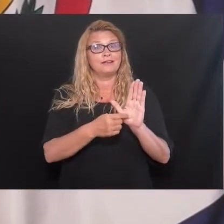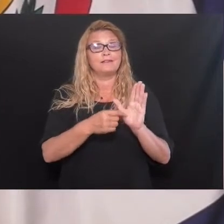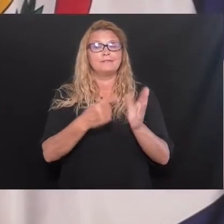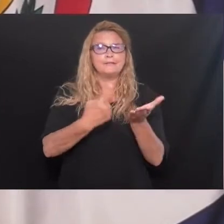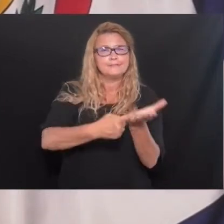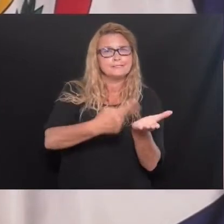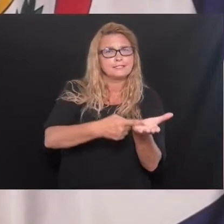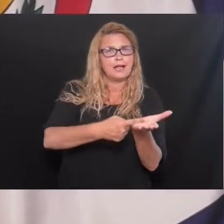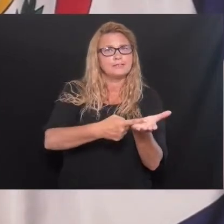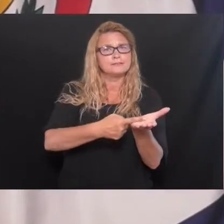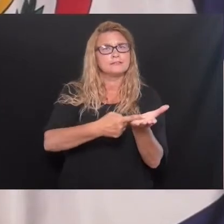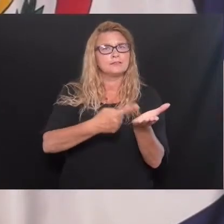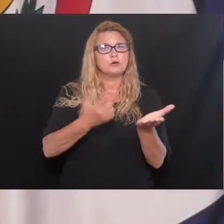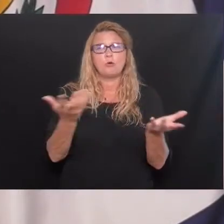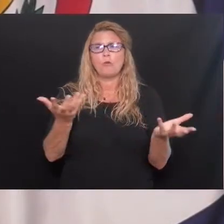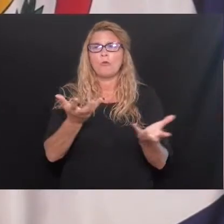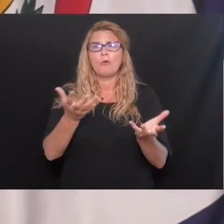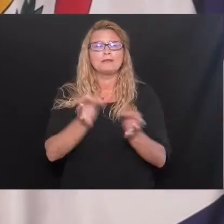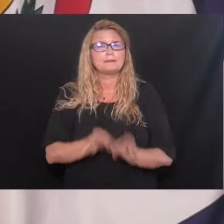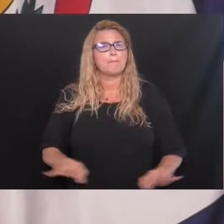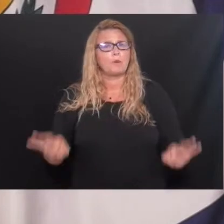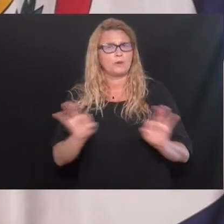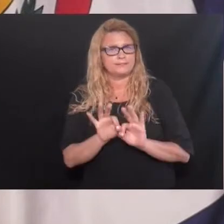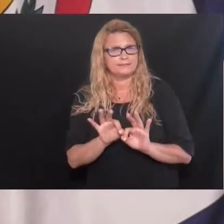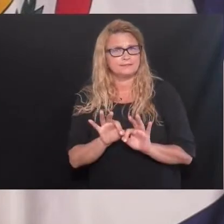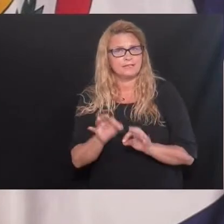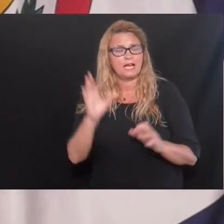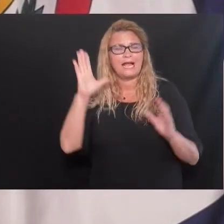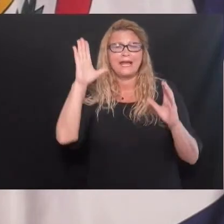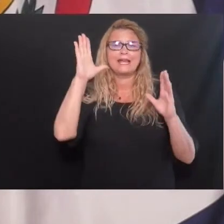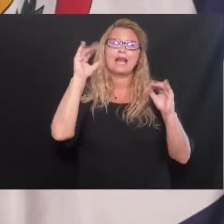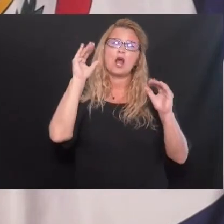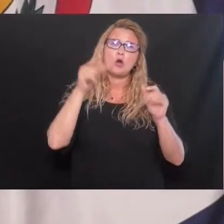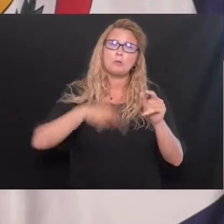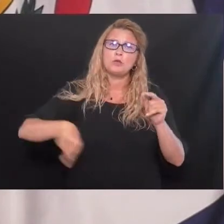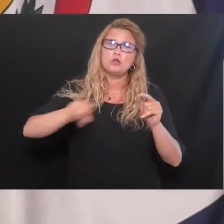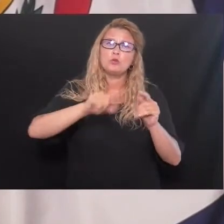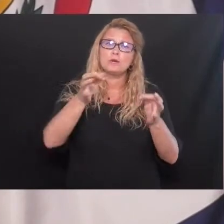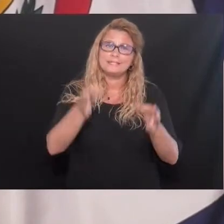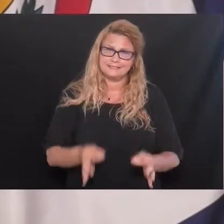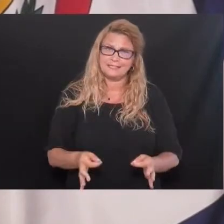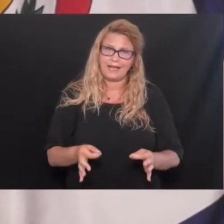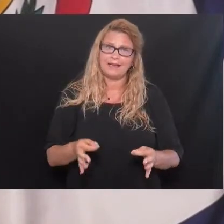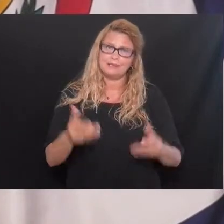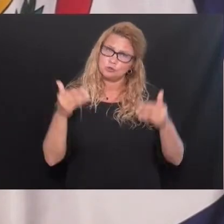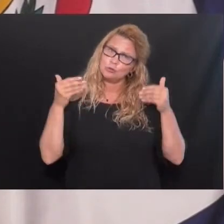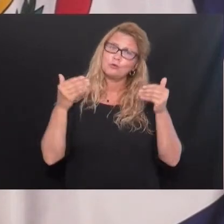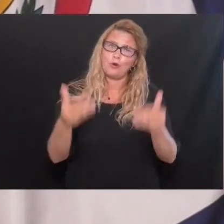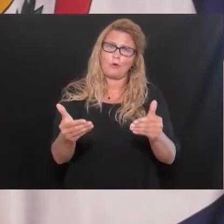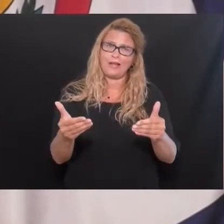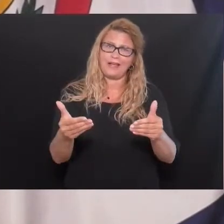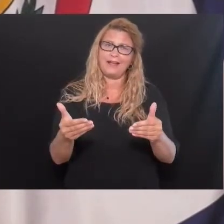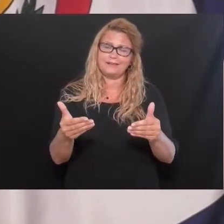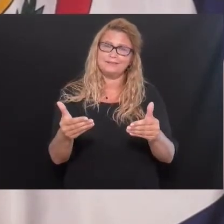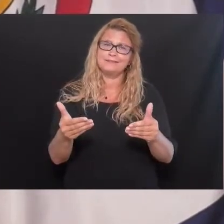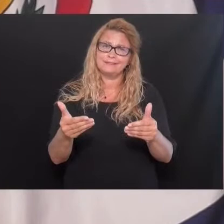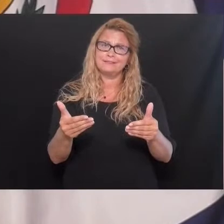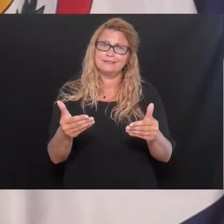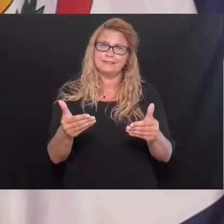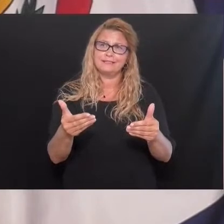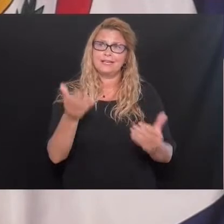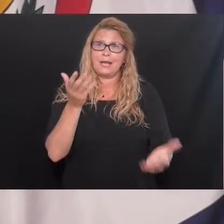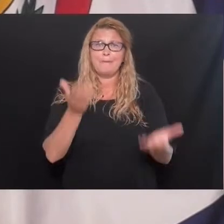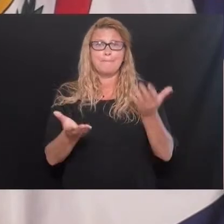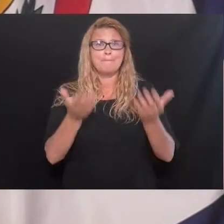discussion. And absolutely, I hope you'll come to the conclusion that, yeah, we maybe have thought of